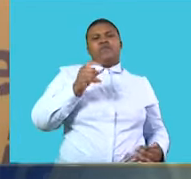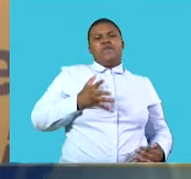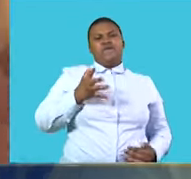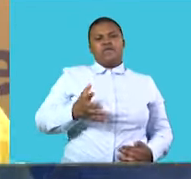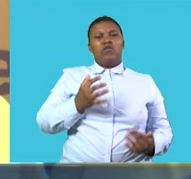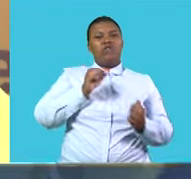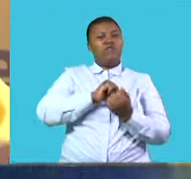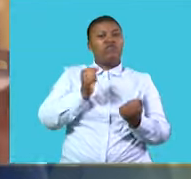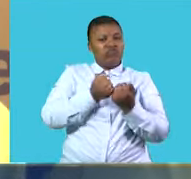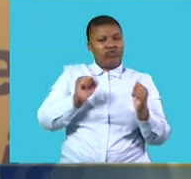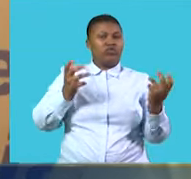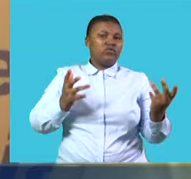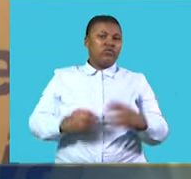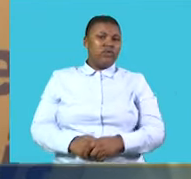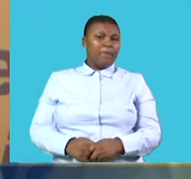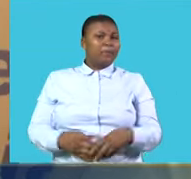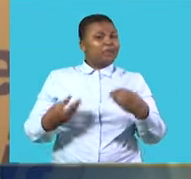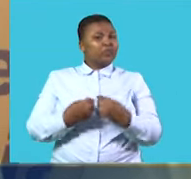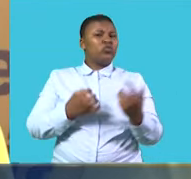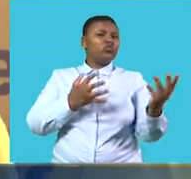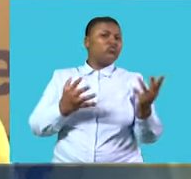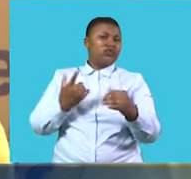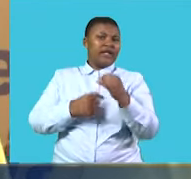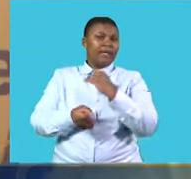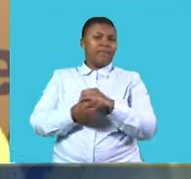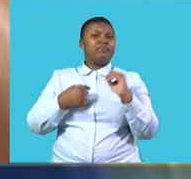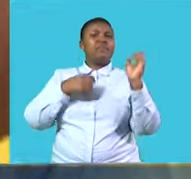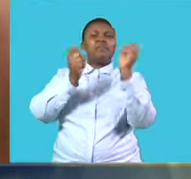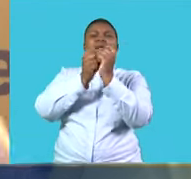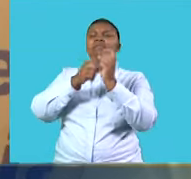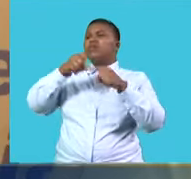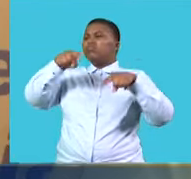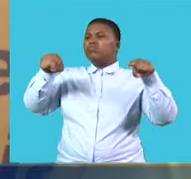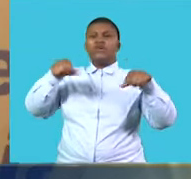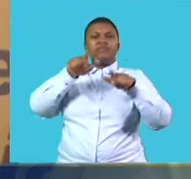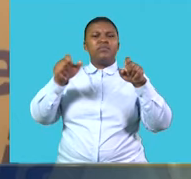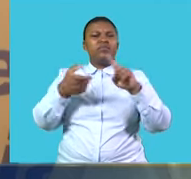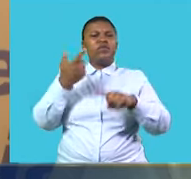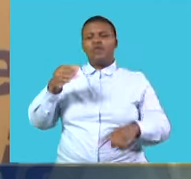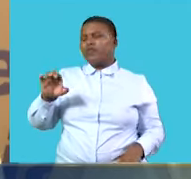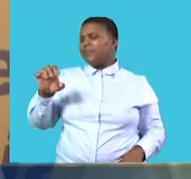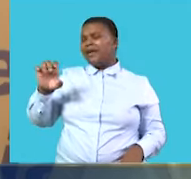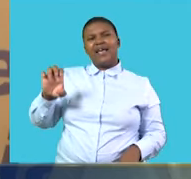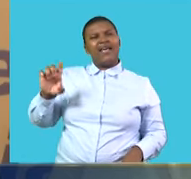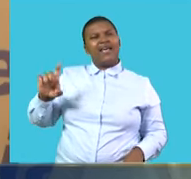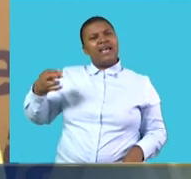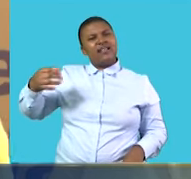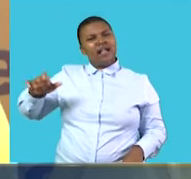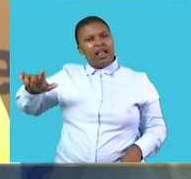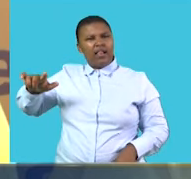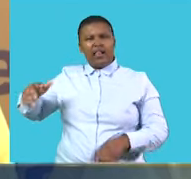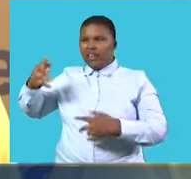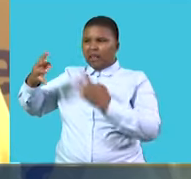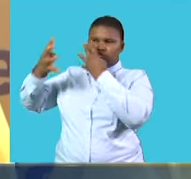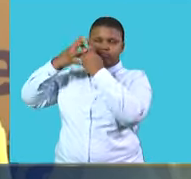And read and things like that and so on. And met with other comrades who came from exile and so on and so on. And I was